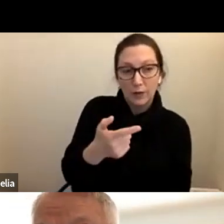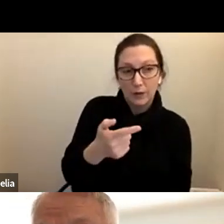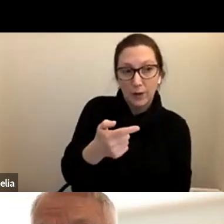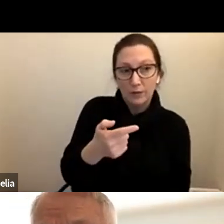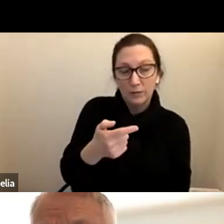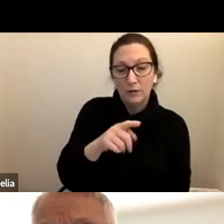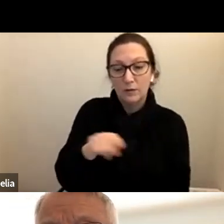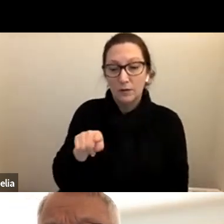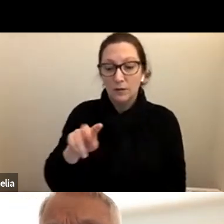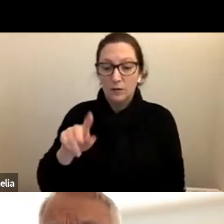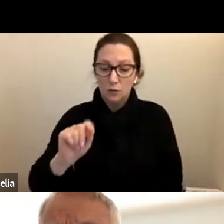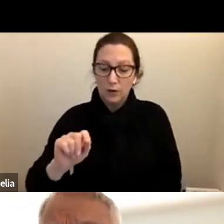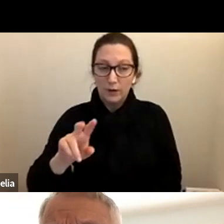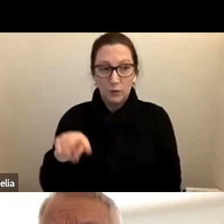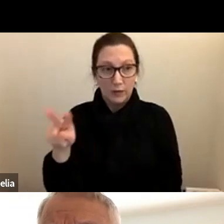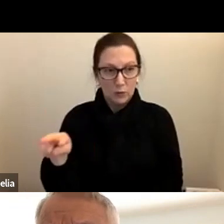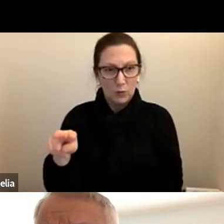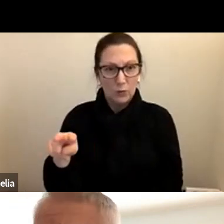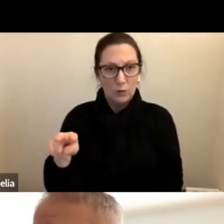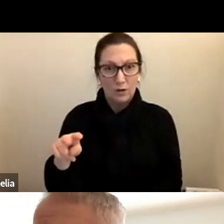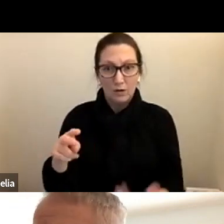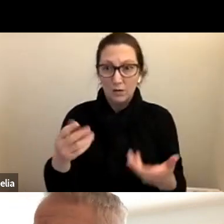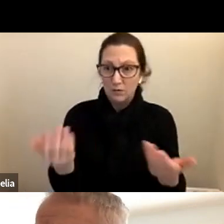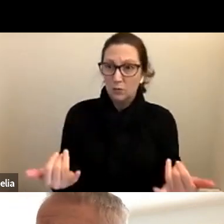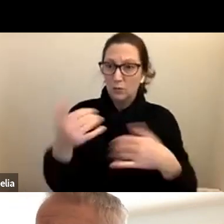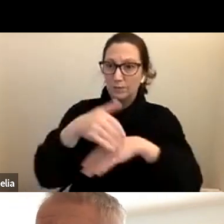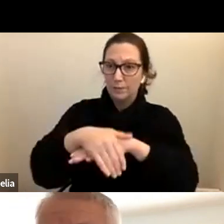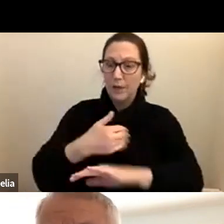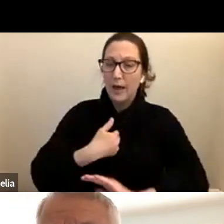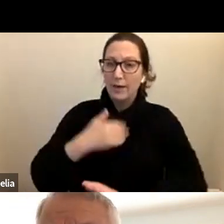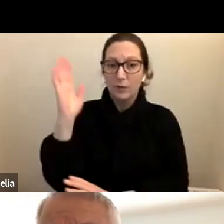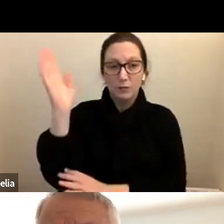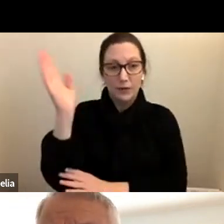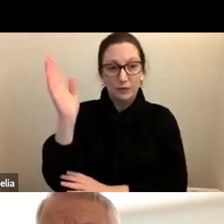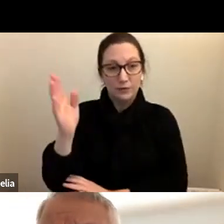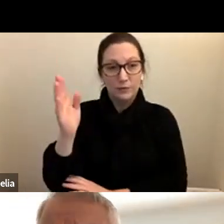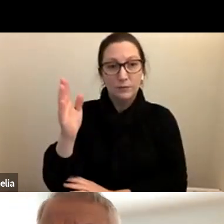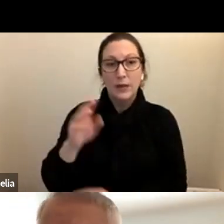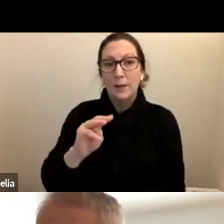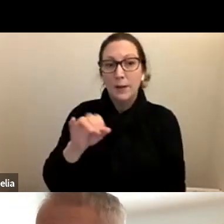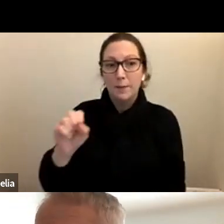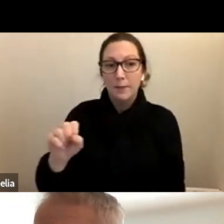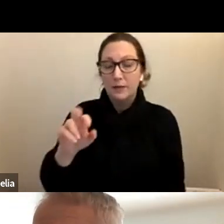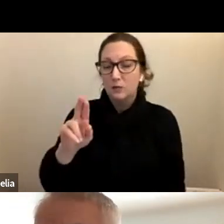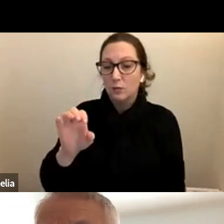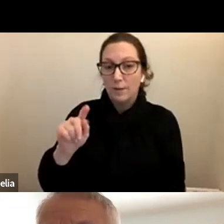2021-2022. I believe we have a presentation this evening from Ms. Roberts and Ms.